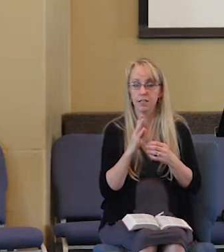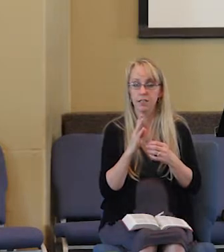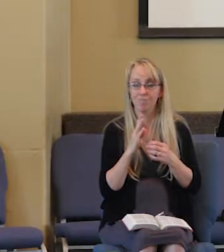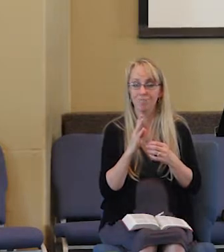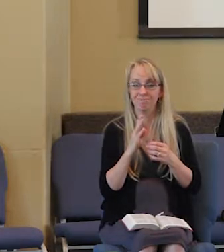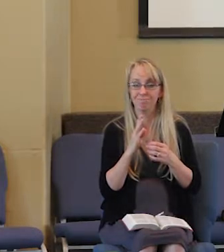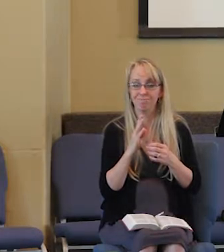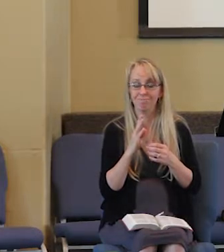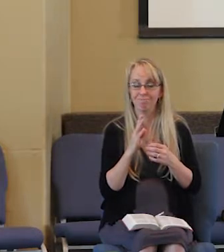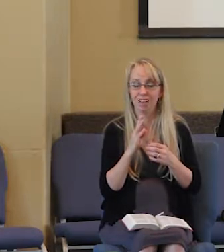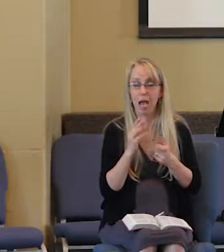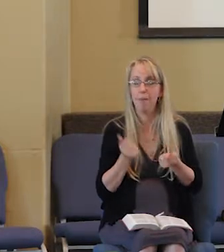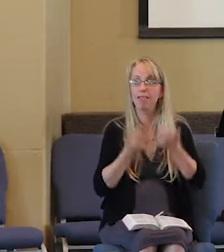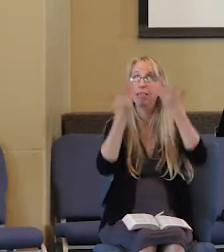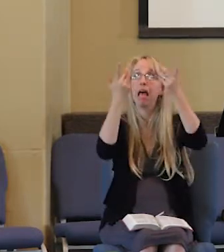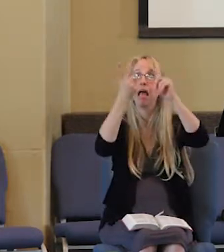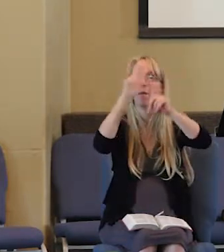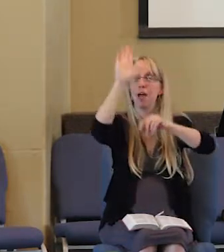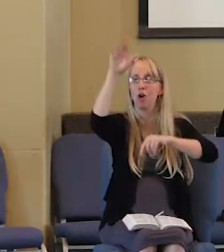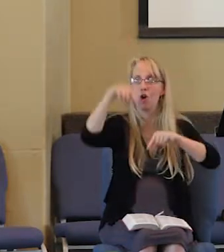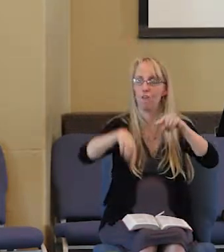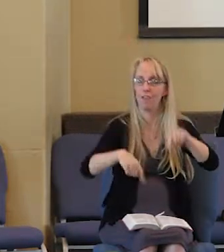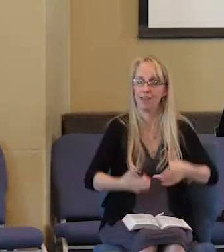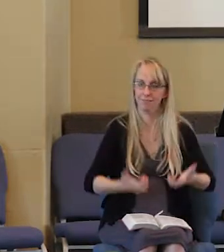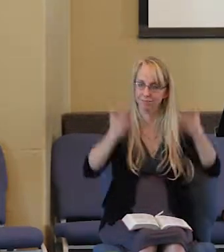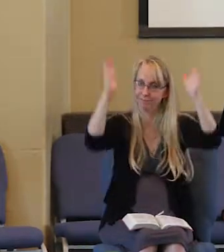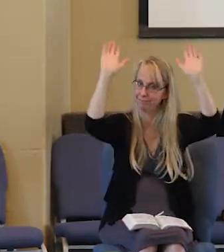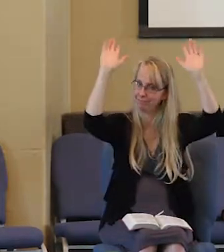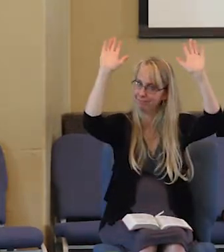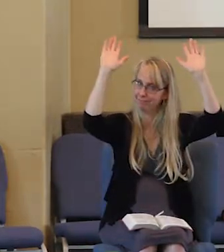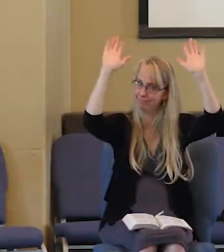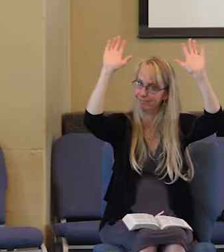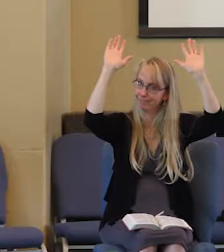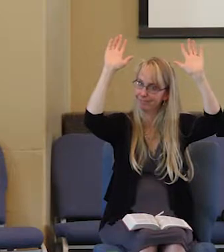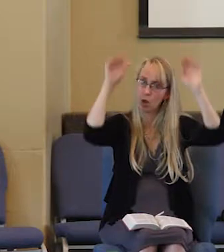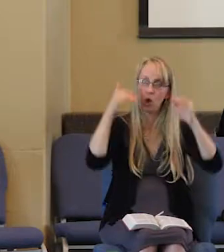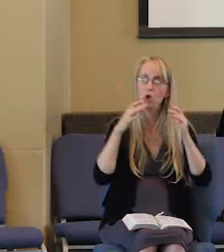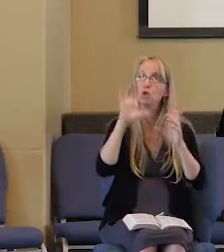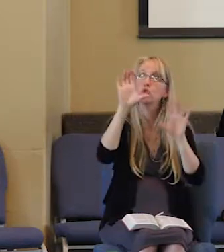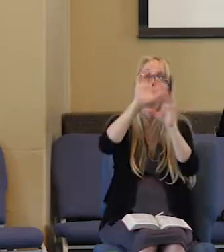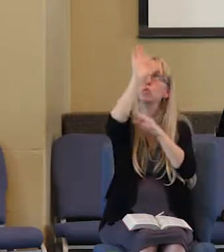metaphorically laying them at your feet, laying him, laying her at your feet. And God, do